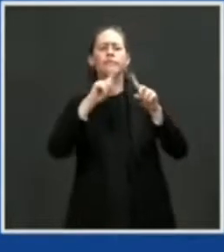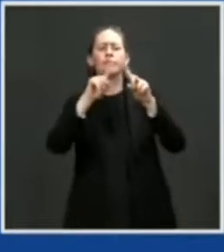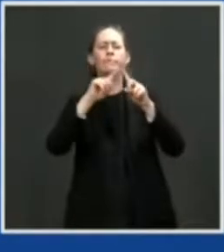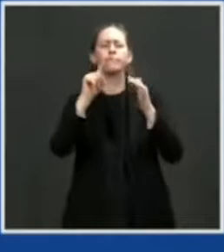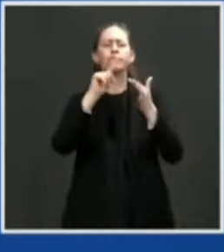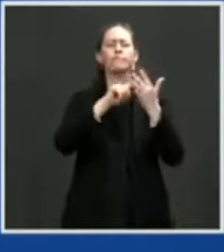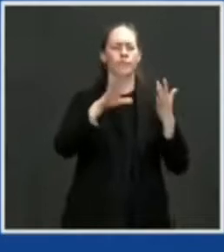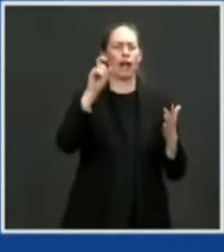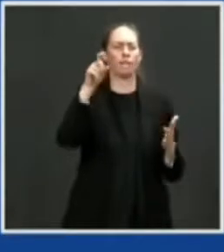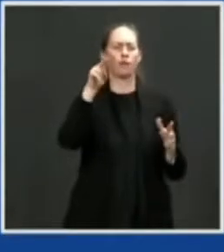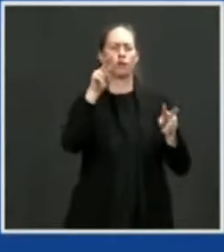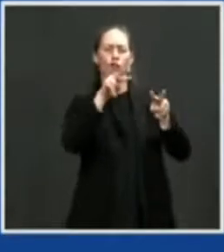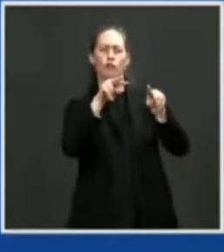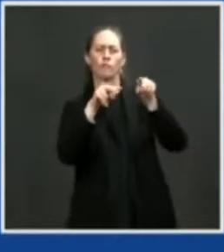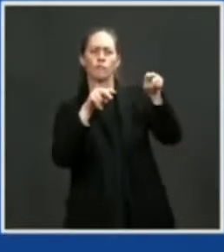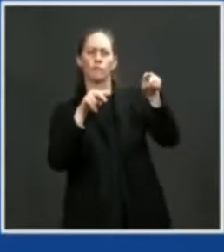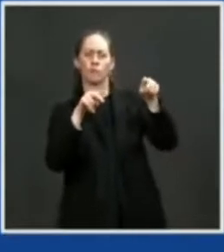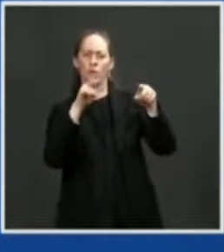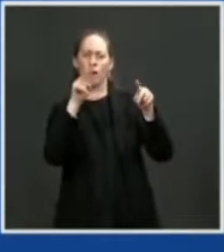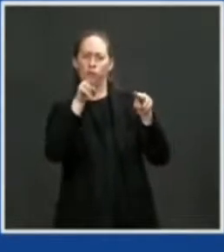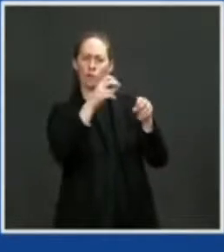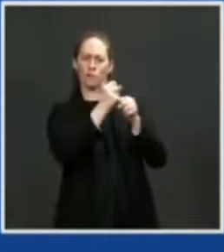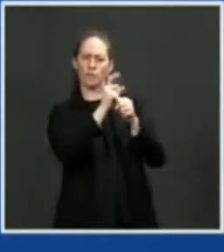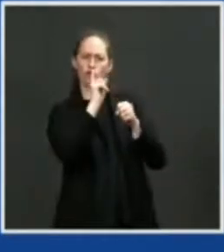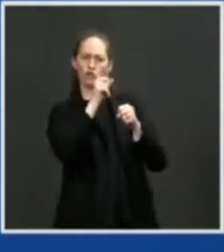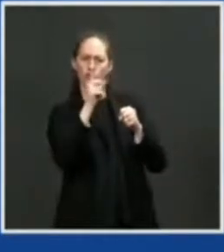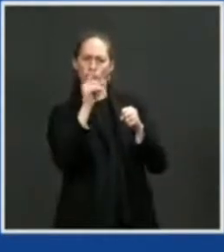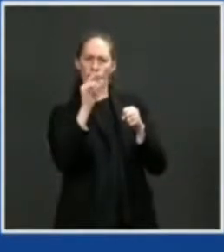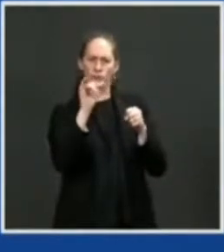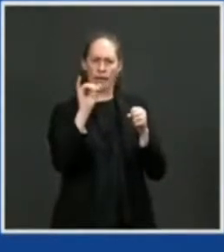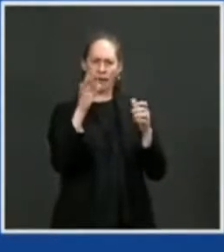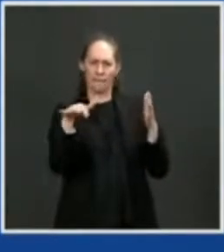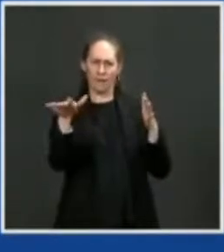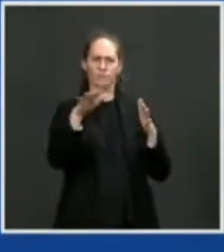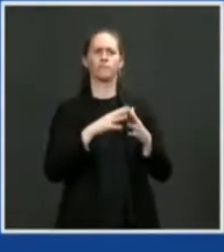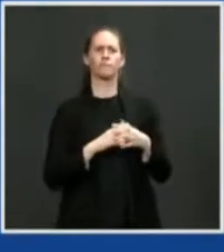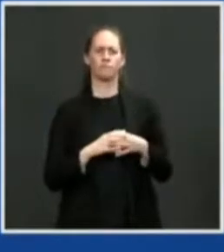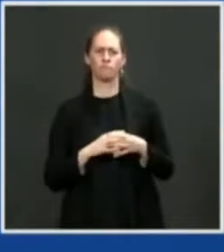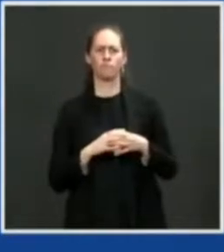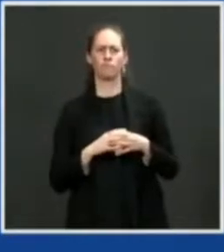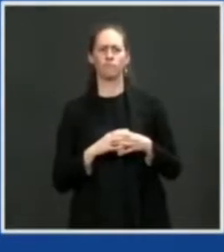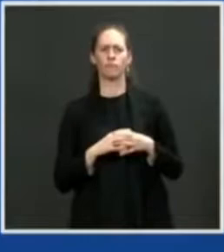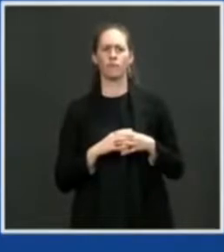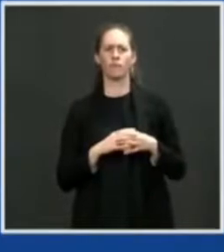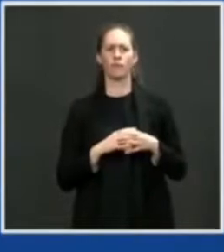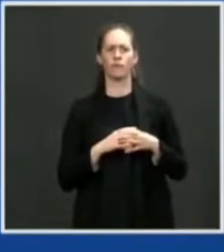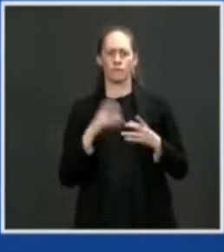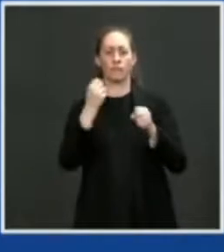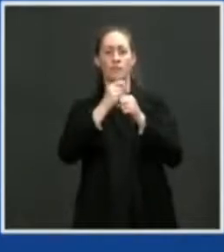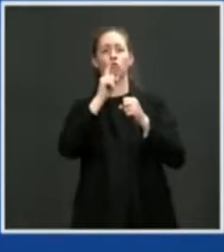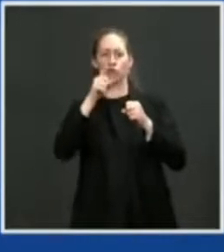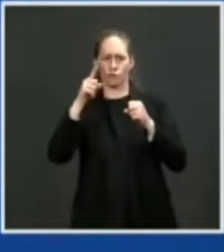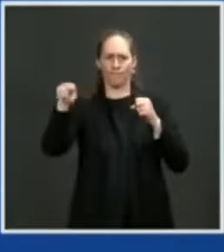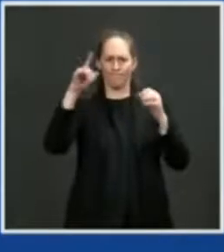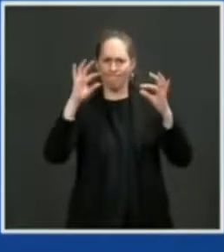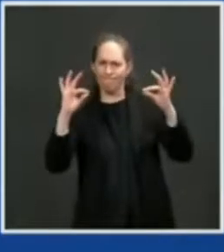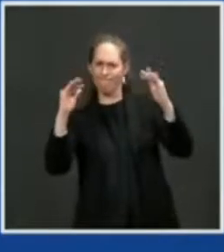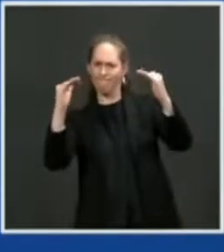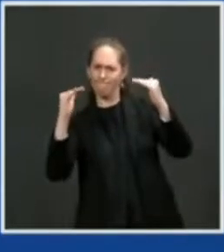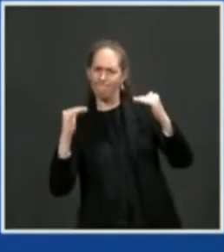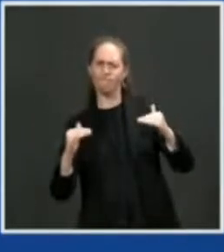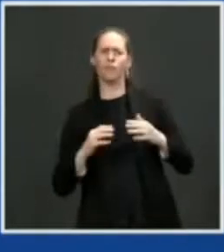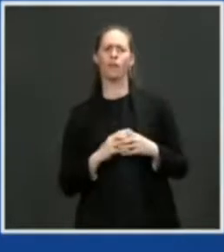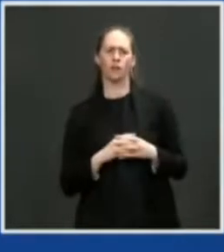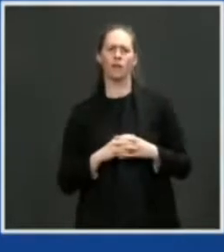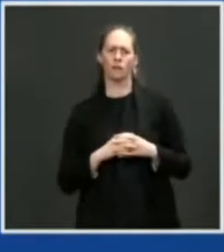of denuclearization. So We got to that's what we're doing denuclearize right now, consulting with our the allies.